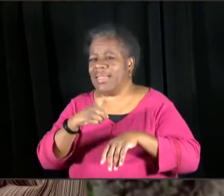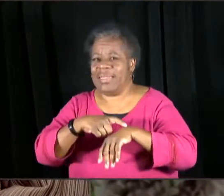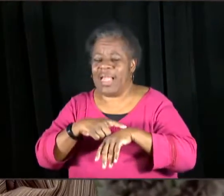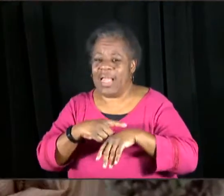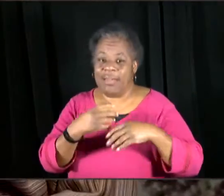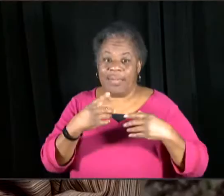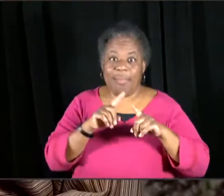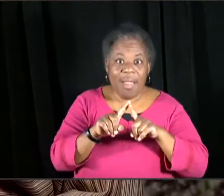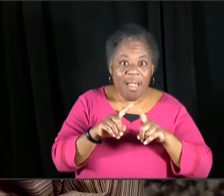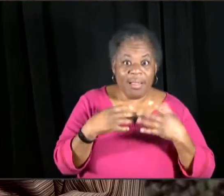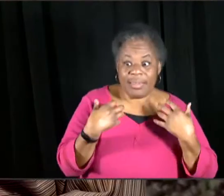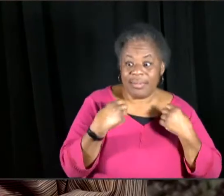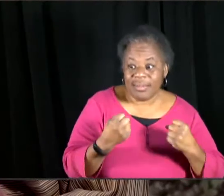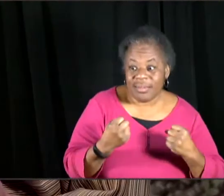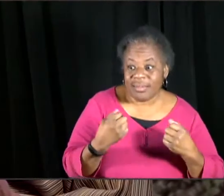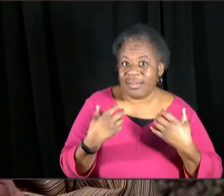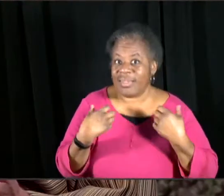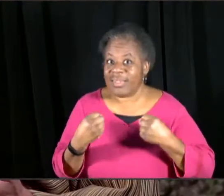healed.